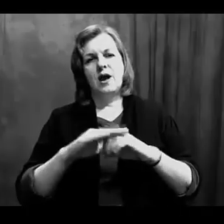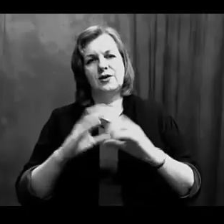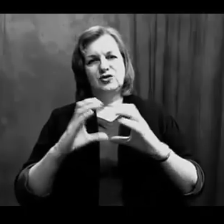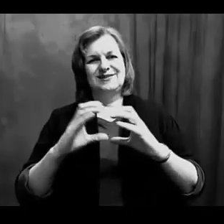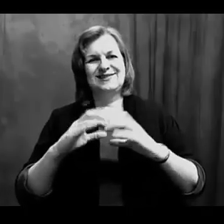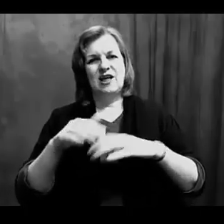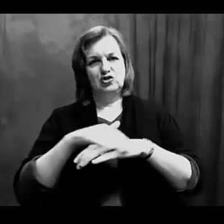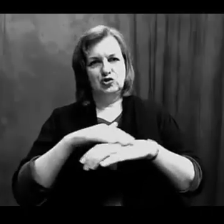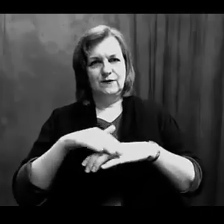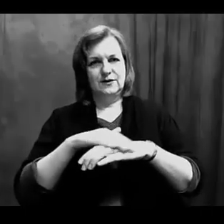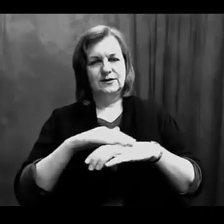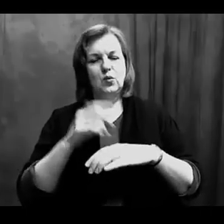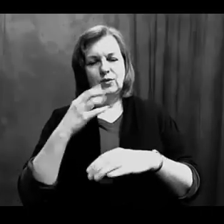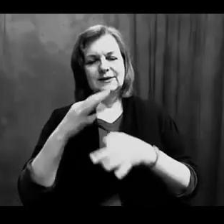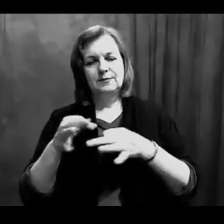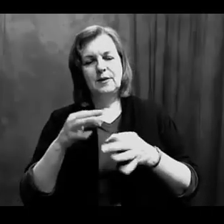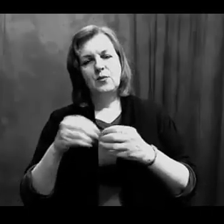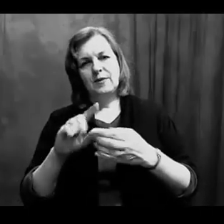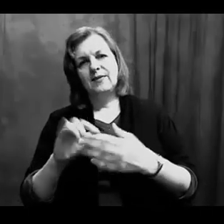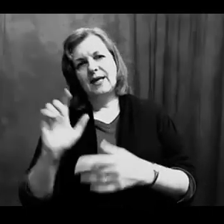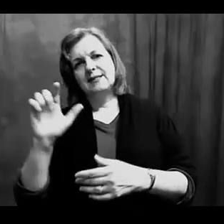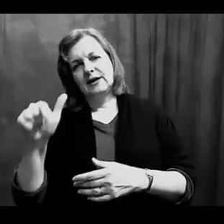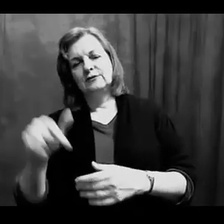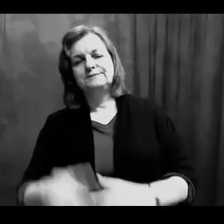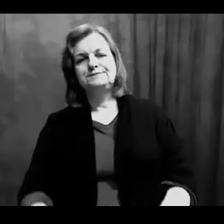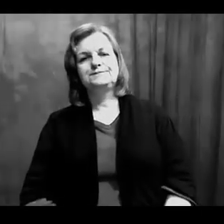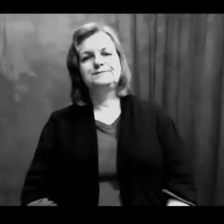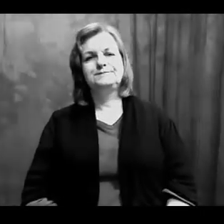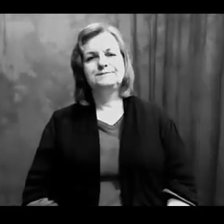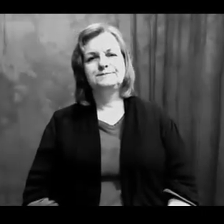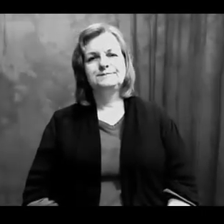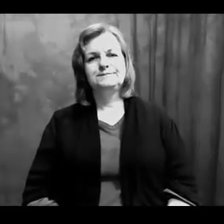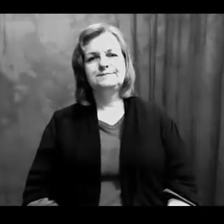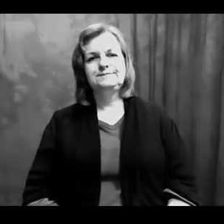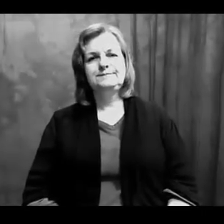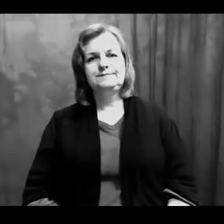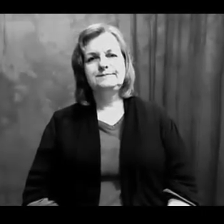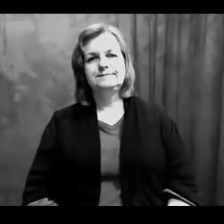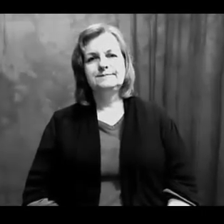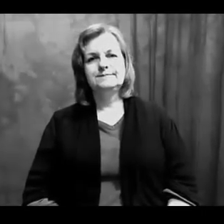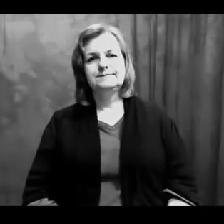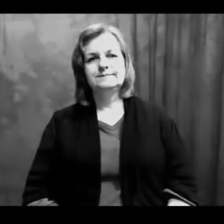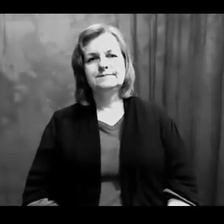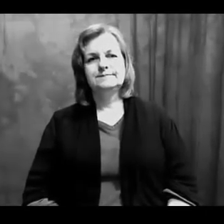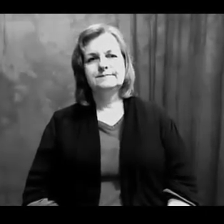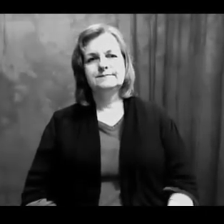It's extremely important on the surface of your cells, and we'll look into those when we get to cell structure.